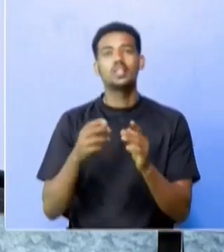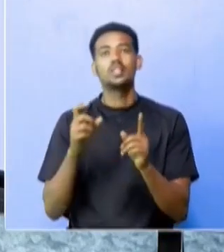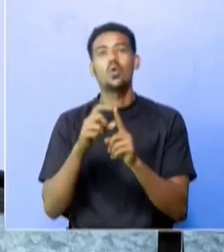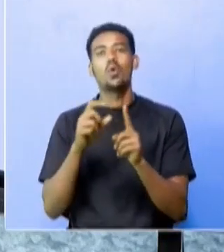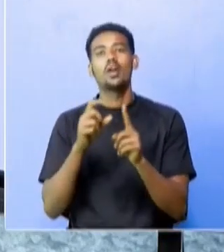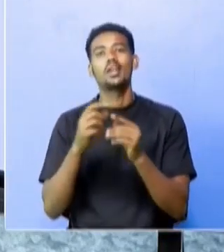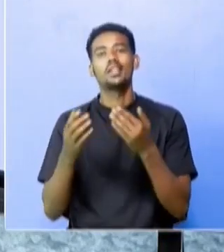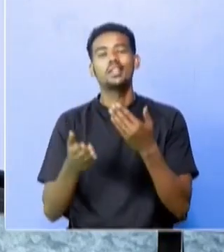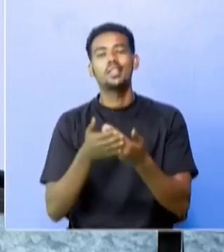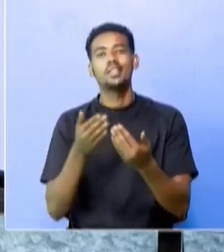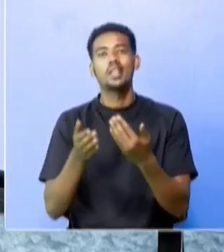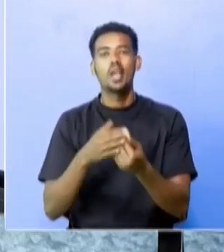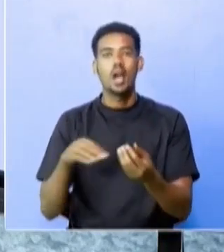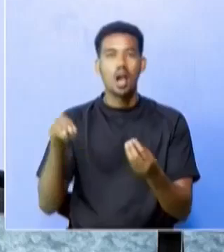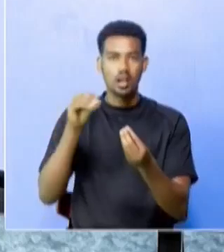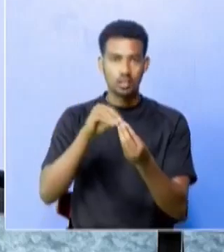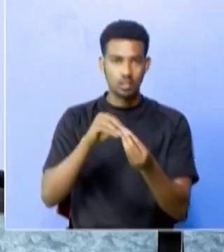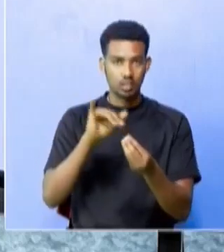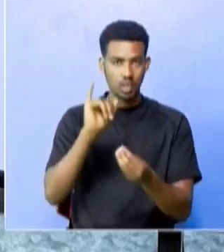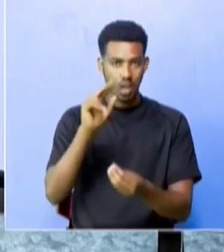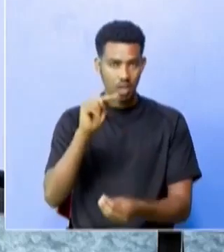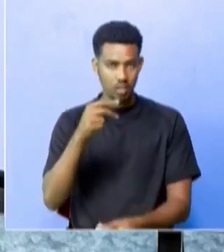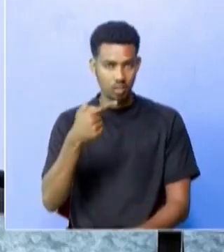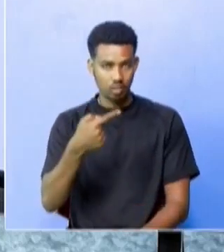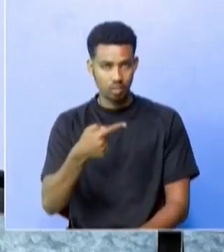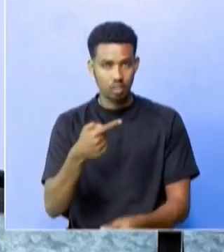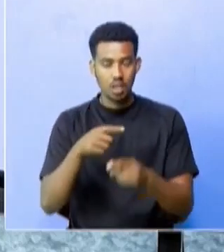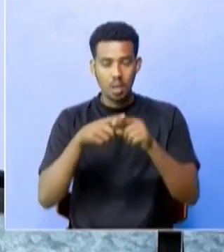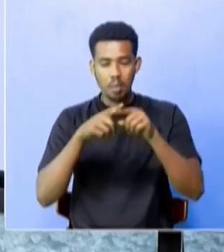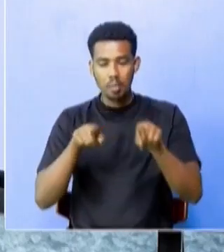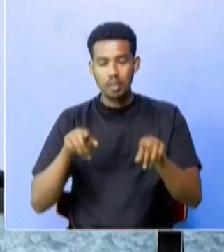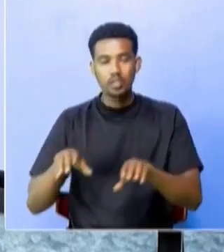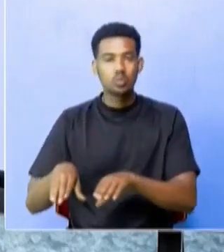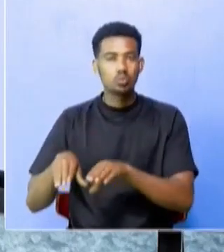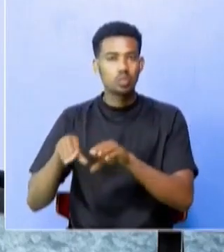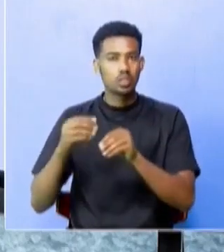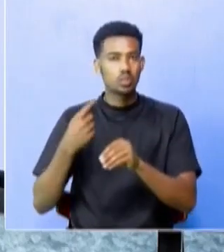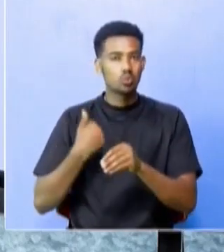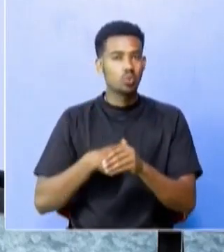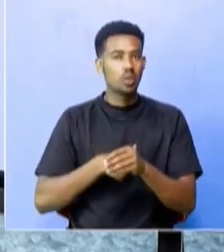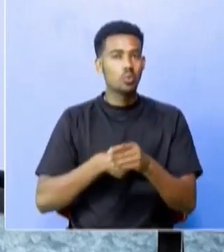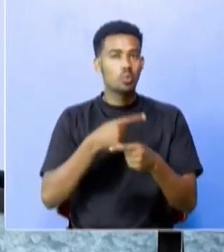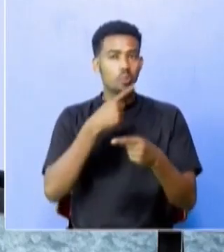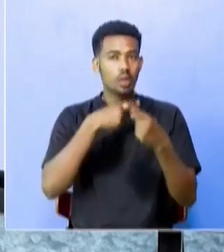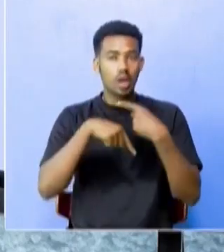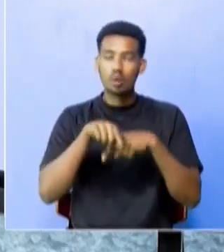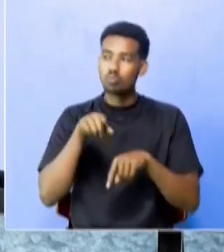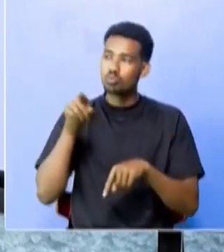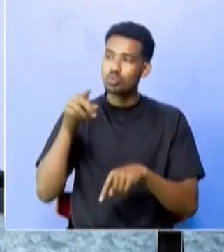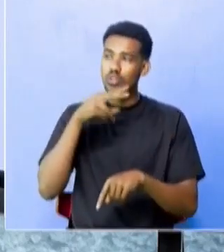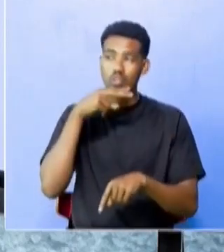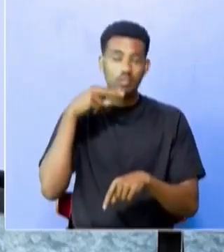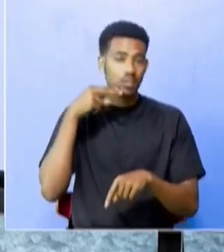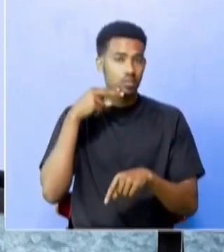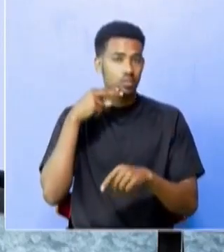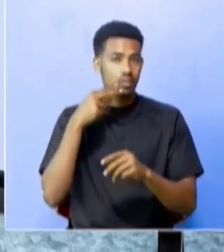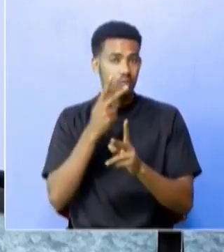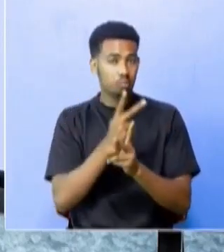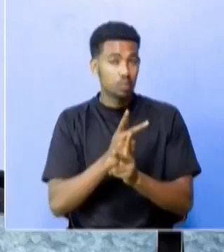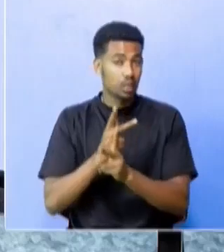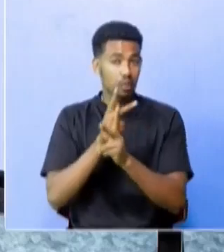adding ing. But students, when we come to these verbs, be careful to